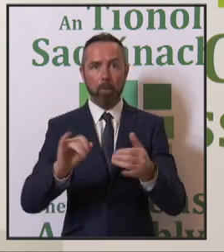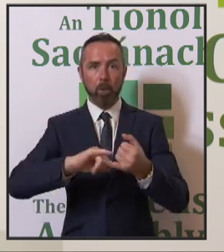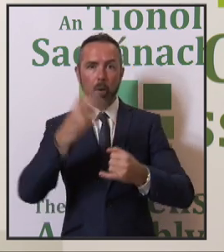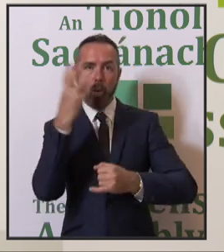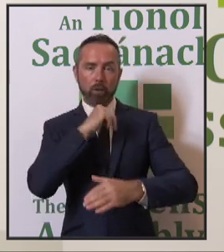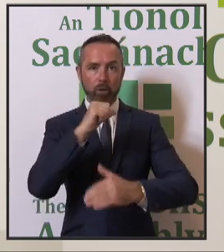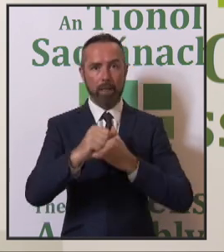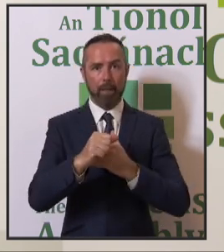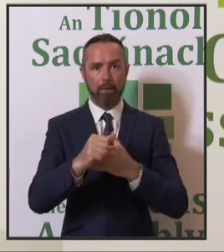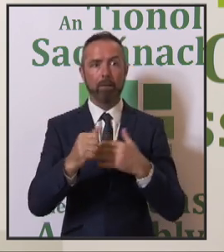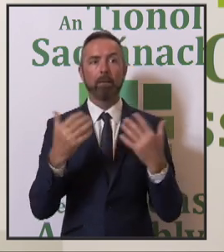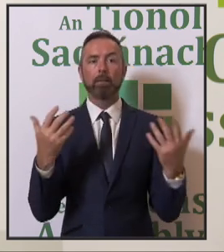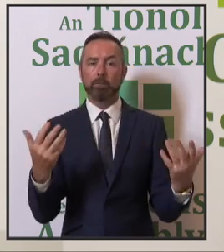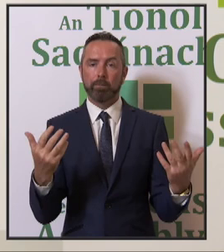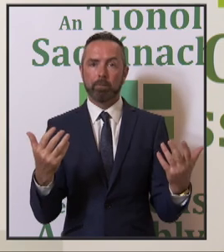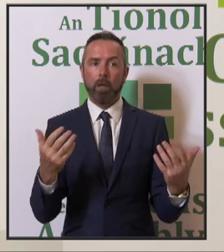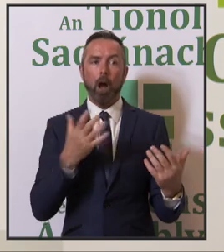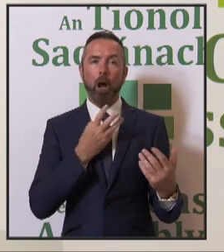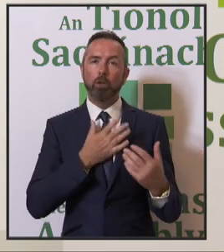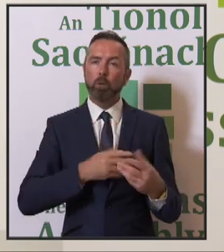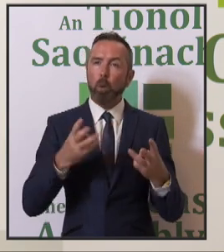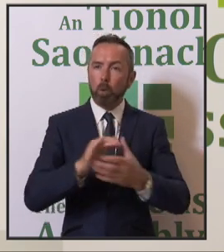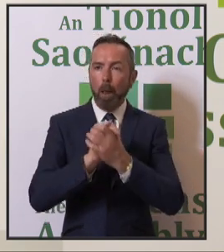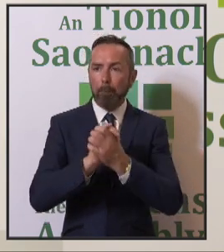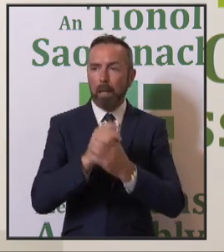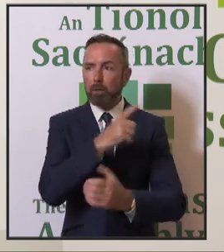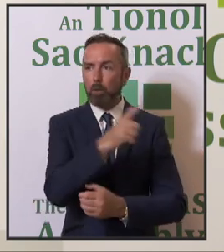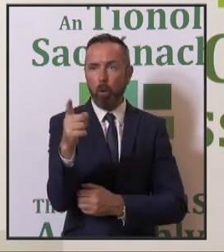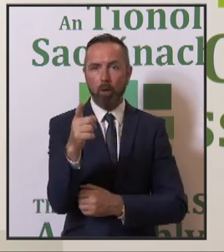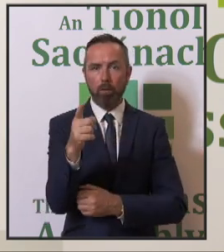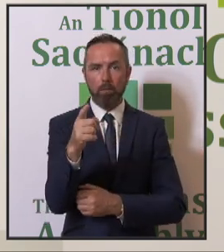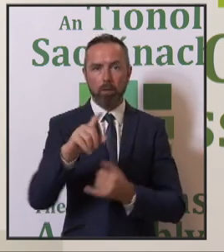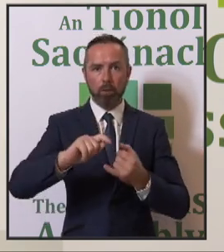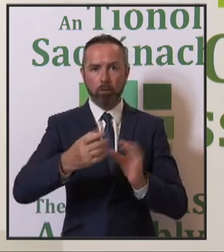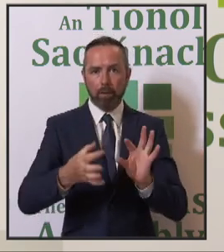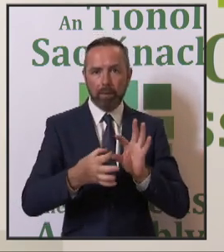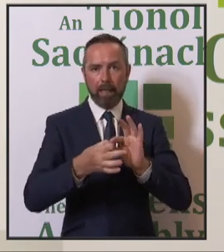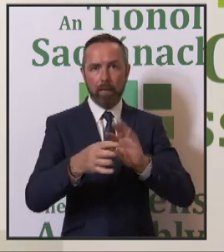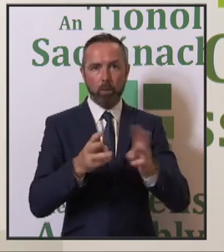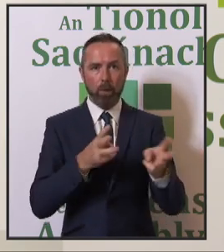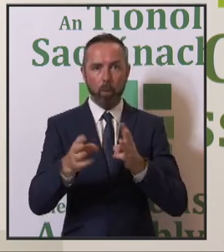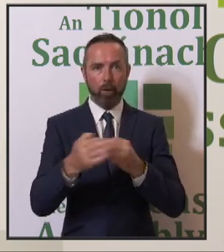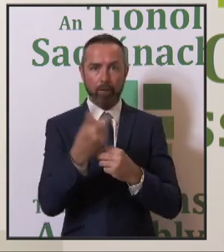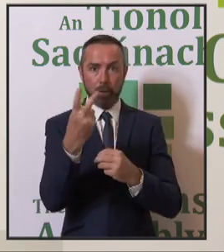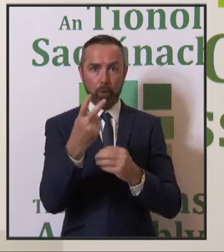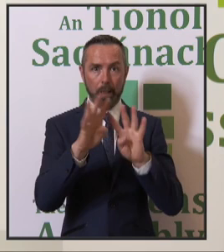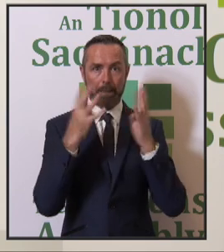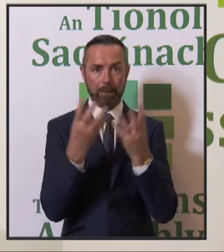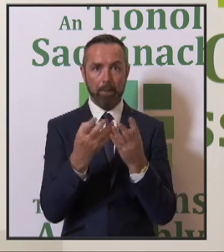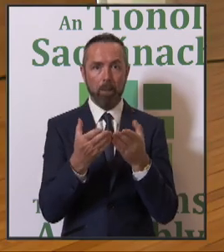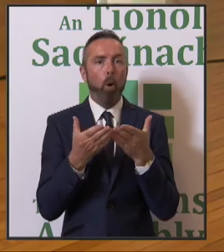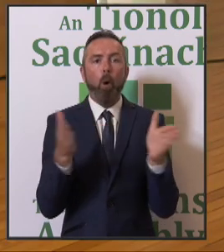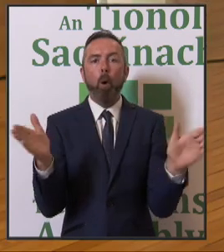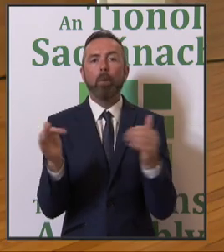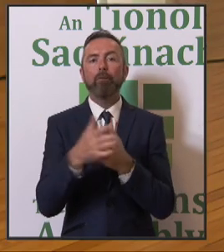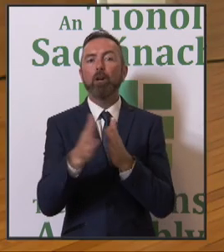today. May I just appeal to each and every one of you to engage with the work of the two assemblies. You know, we're open for business